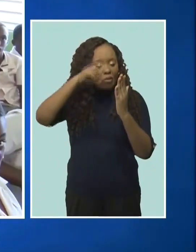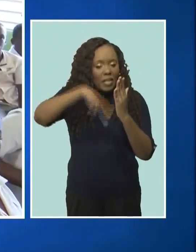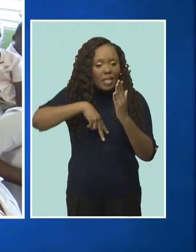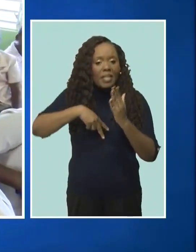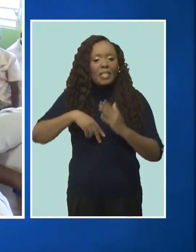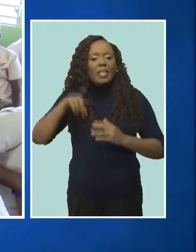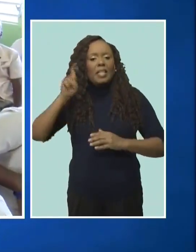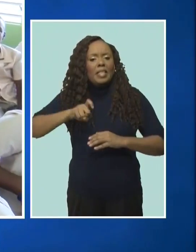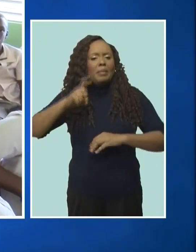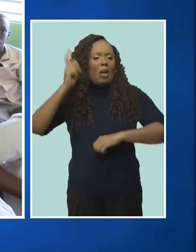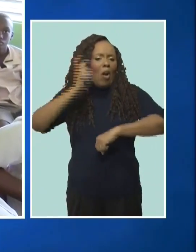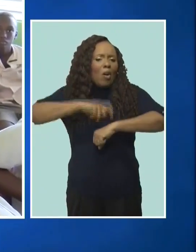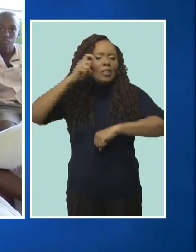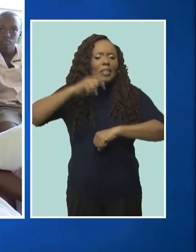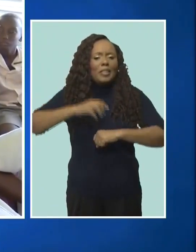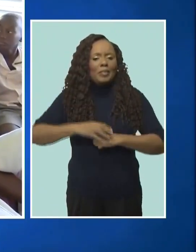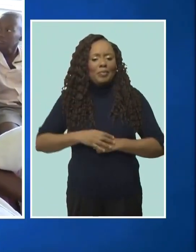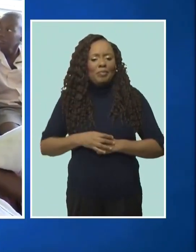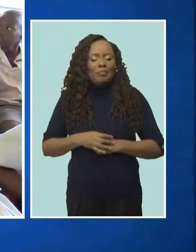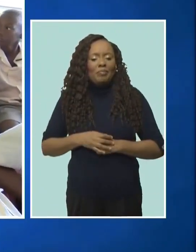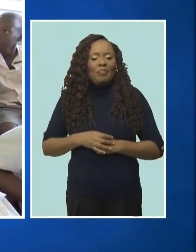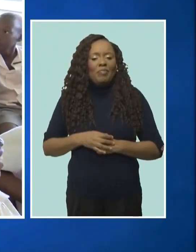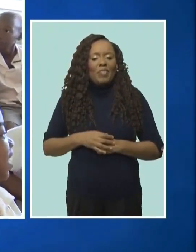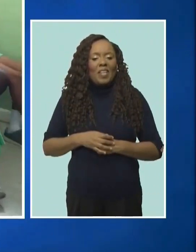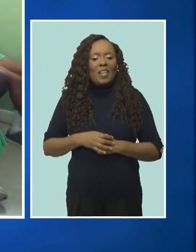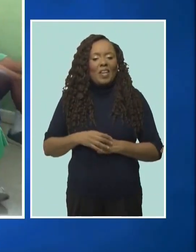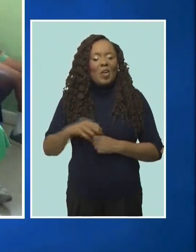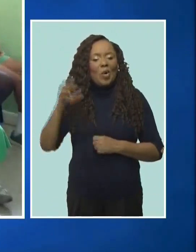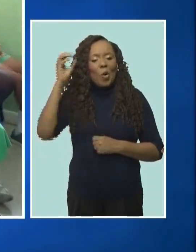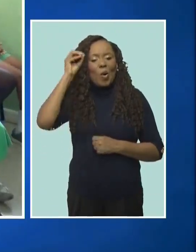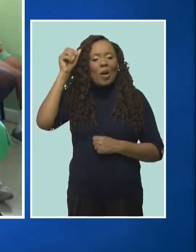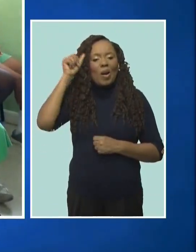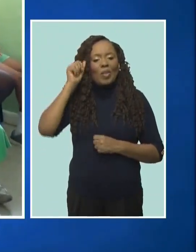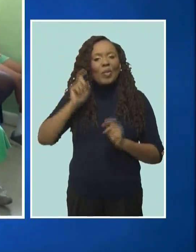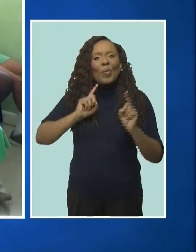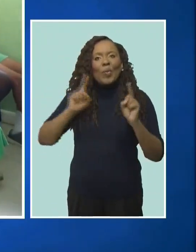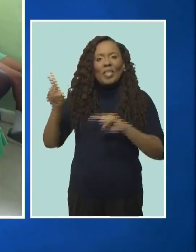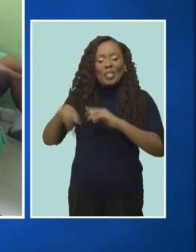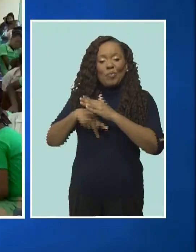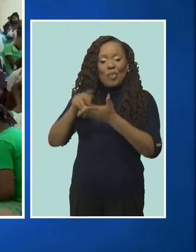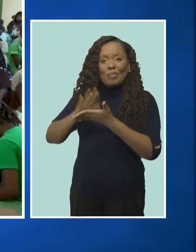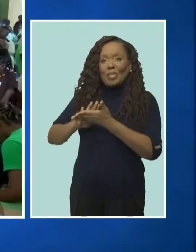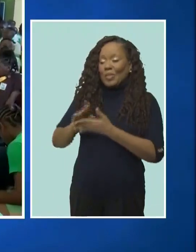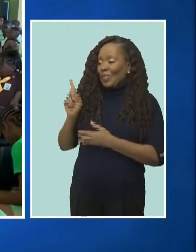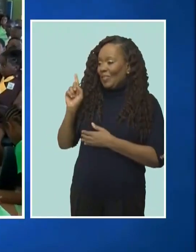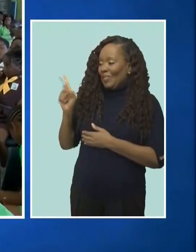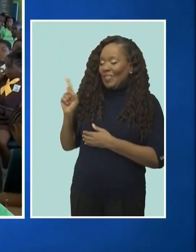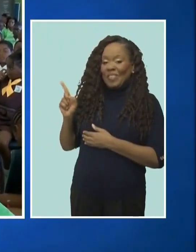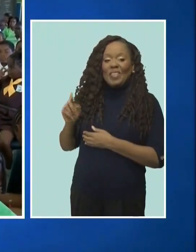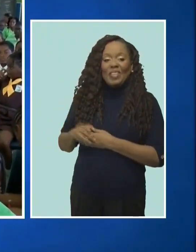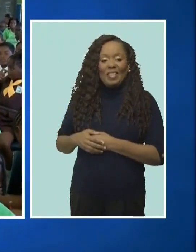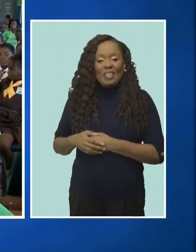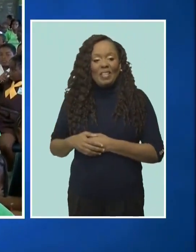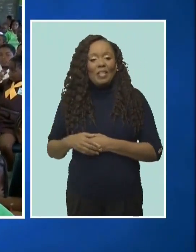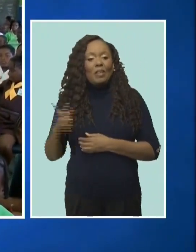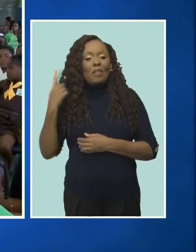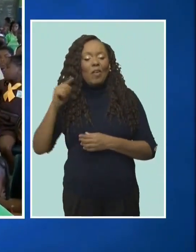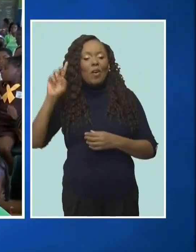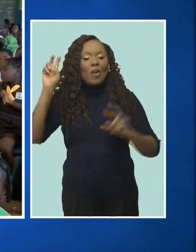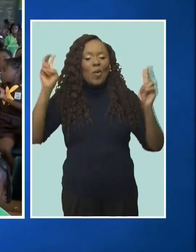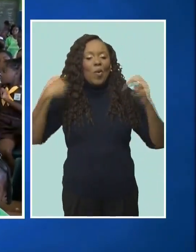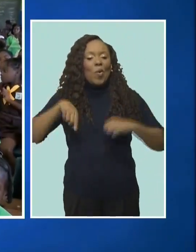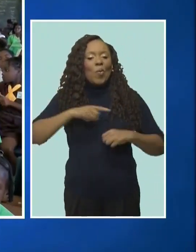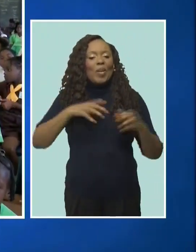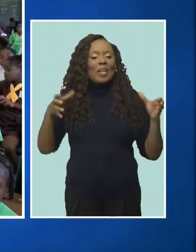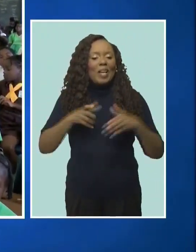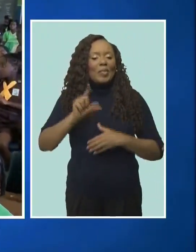was speaking to the students of the primary school, which Mr. Arthur attended as part of the Heroes of St. Peter activity of the parish's We